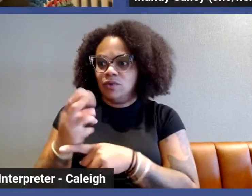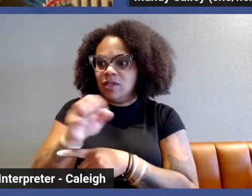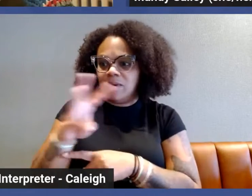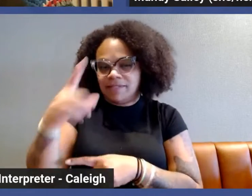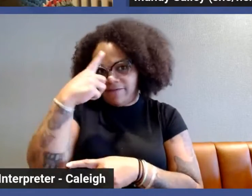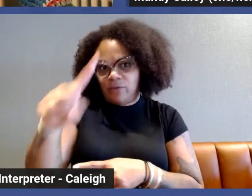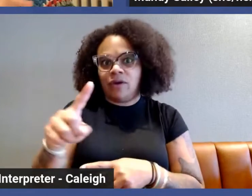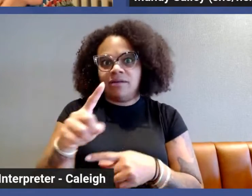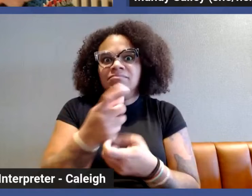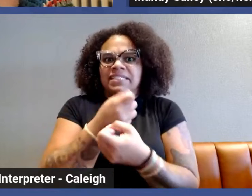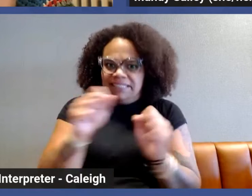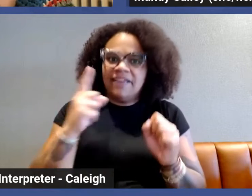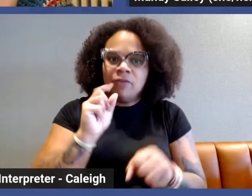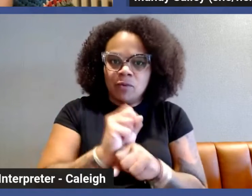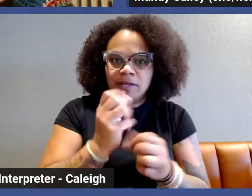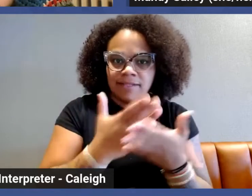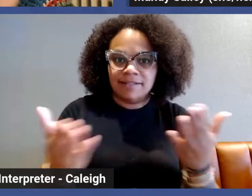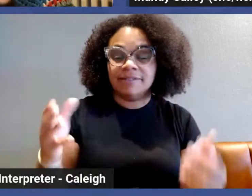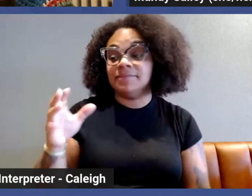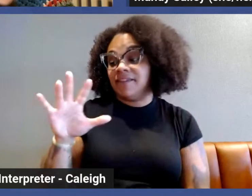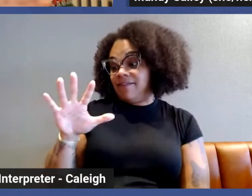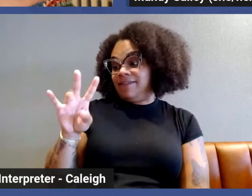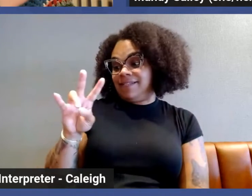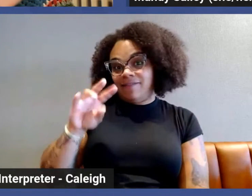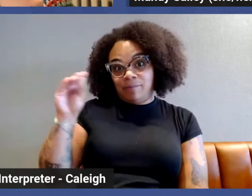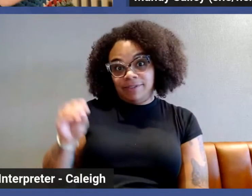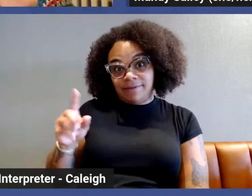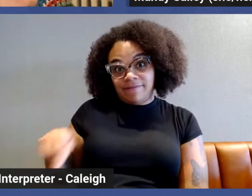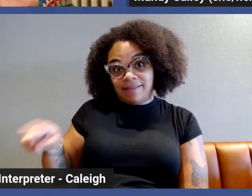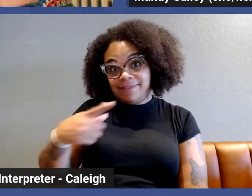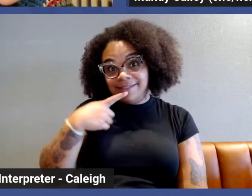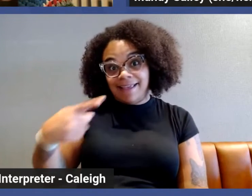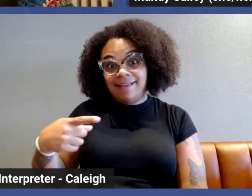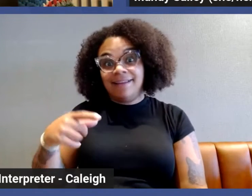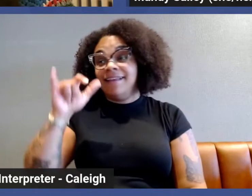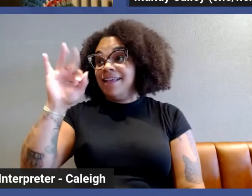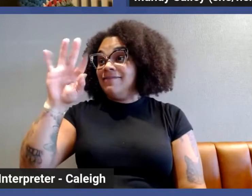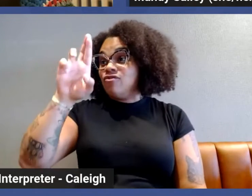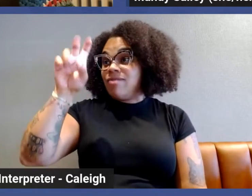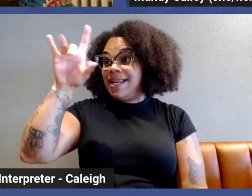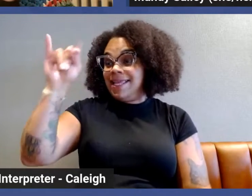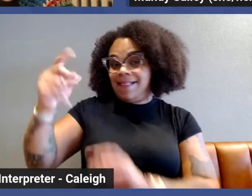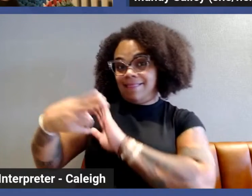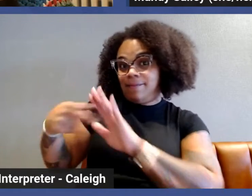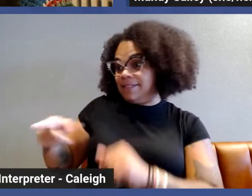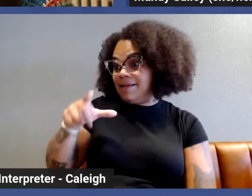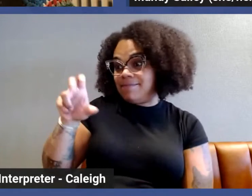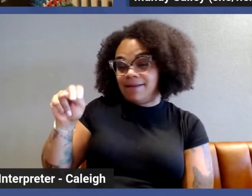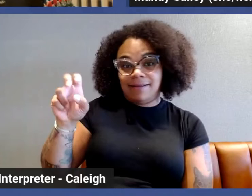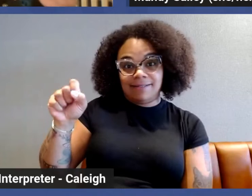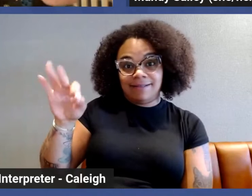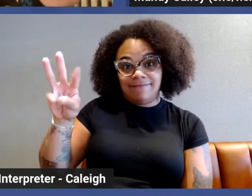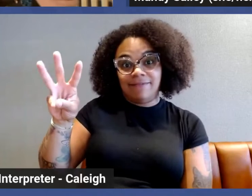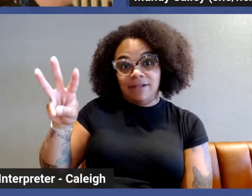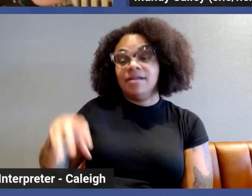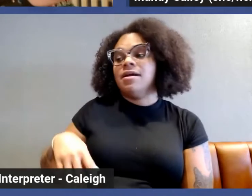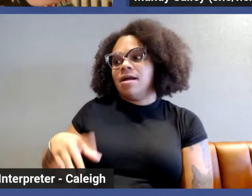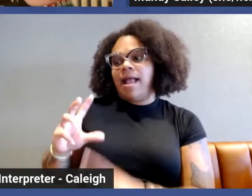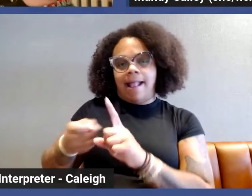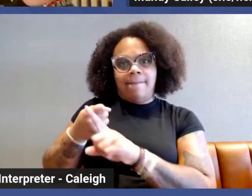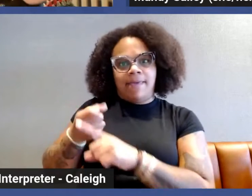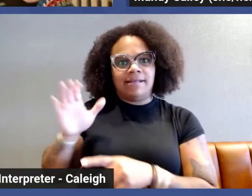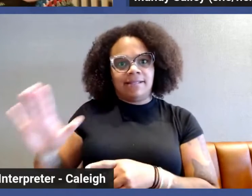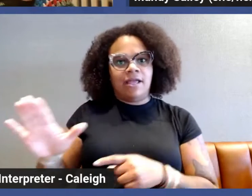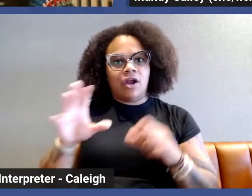was, 57% who said that being marked not safe for work had impacted their ability to do any kind of political organizing